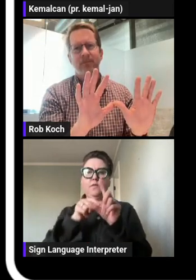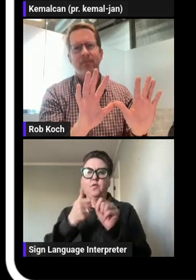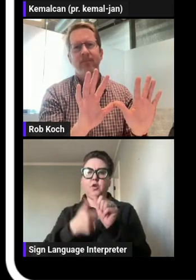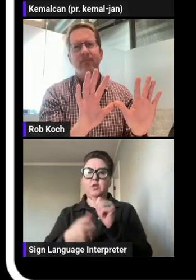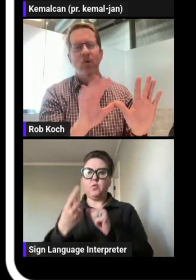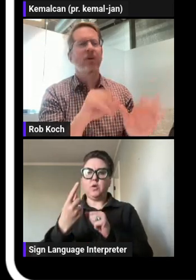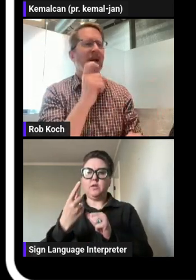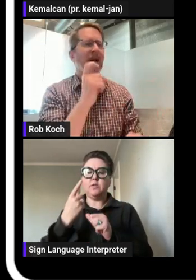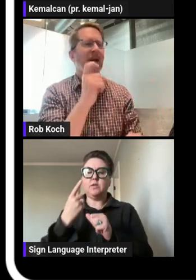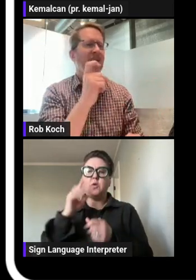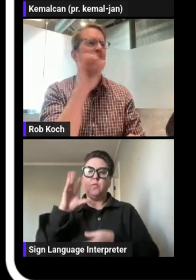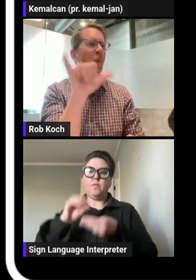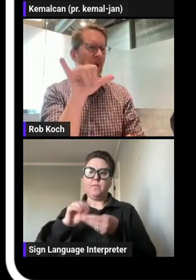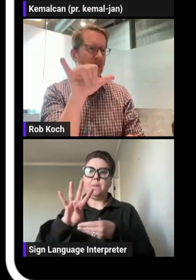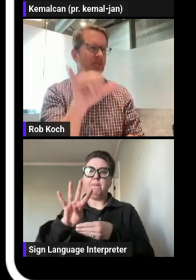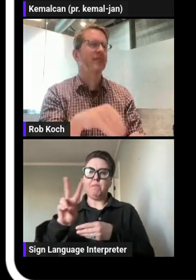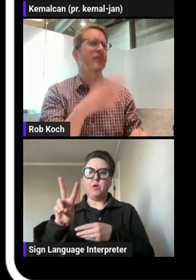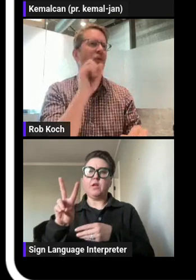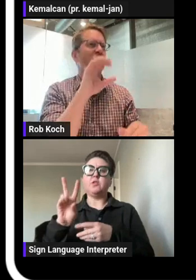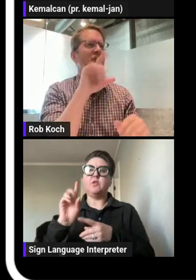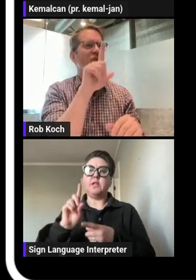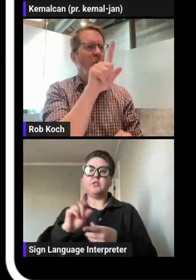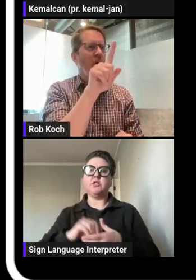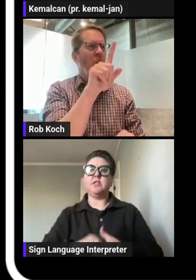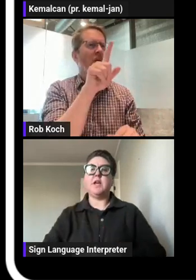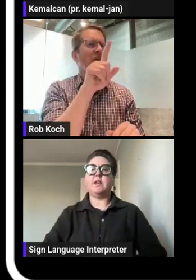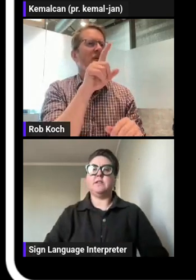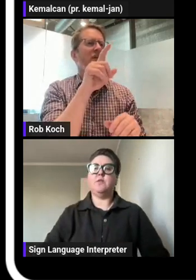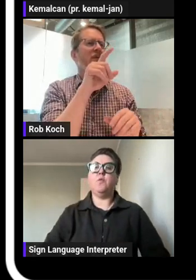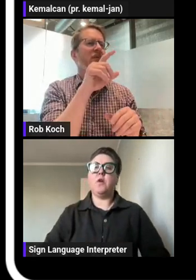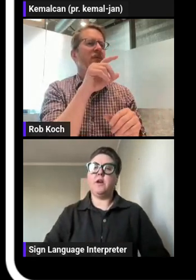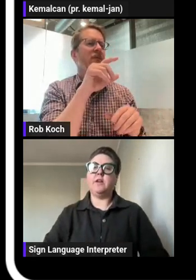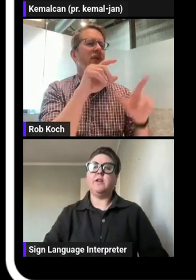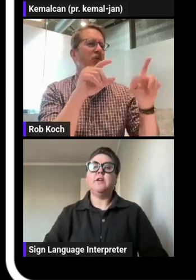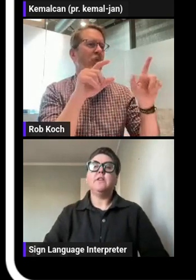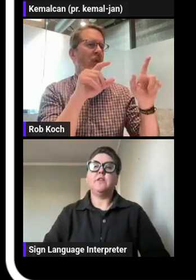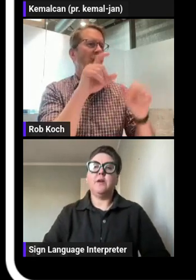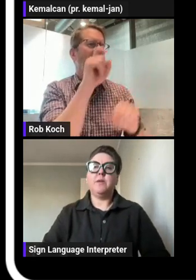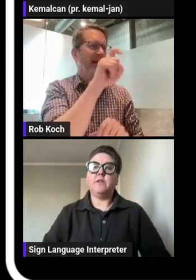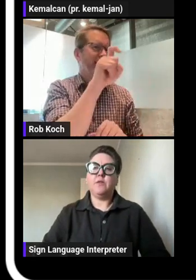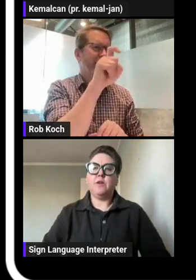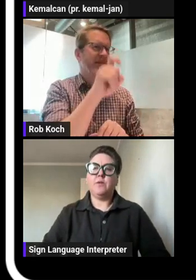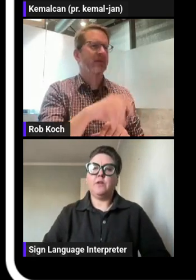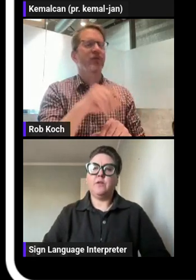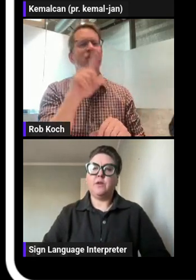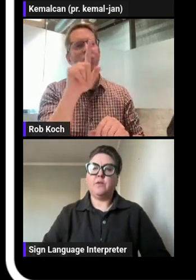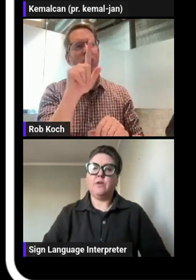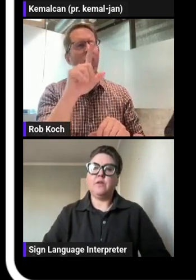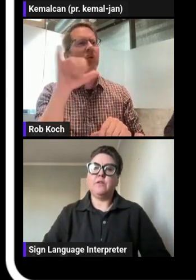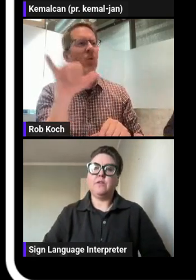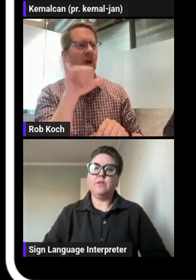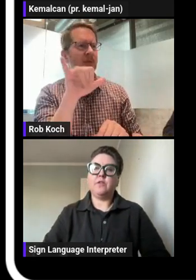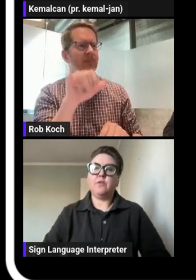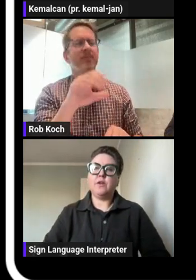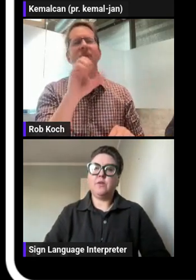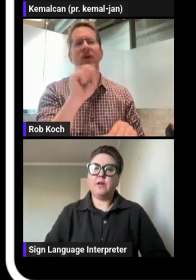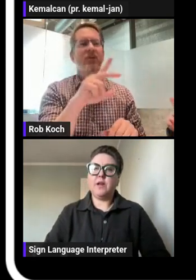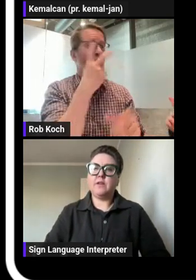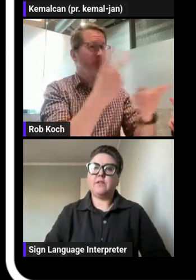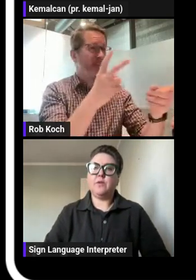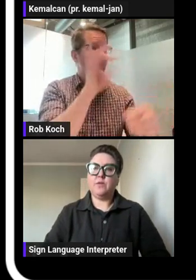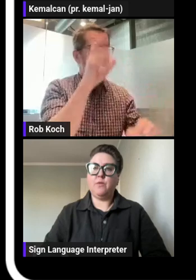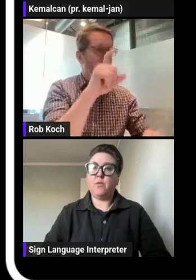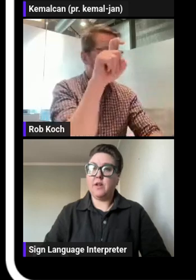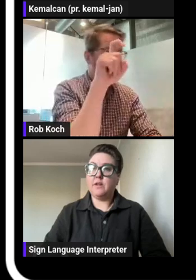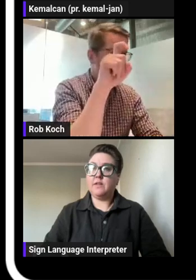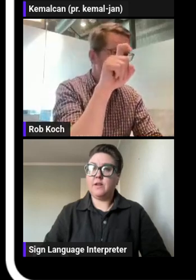like 42. Yes. Okay, so that's just the X Oh. and Y. So that makes 21 and 21. So there's